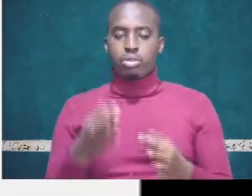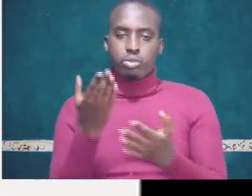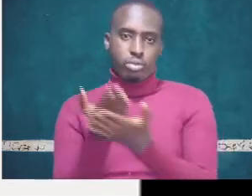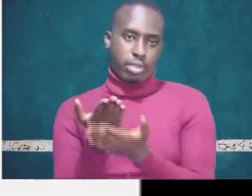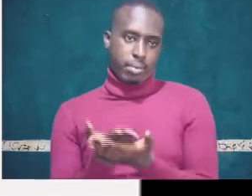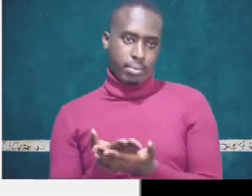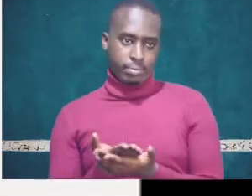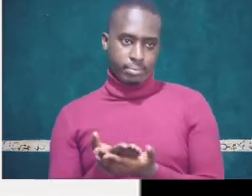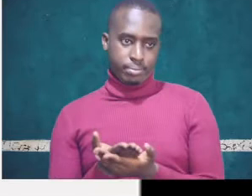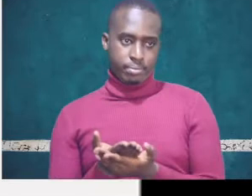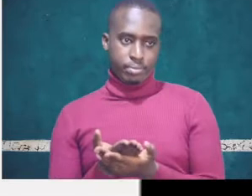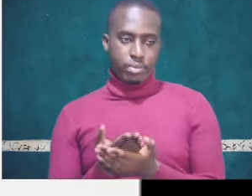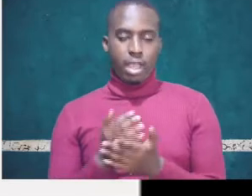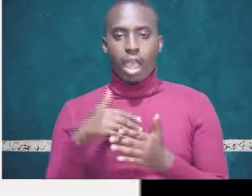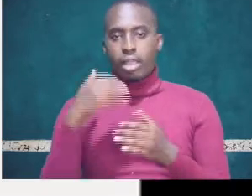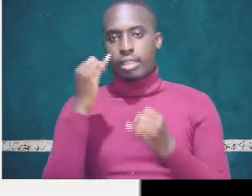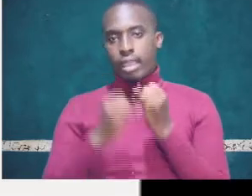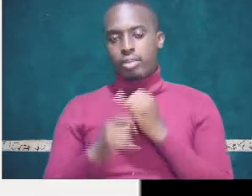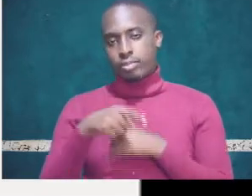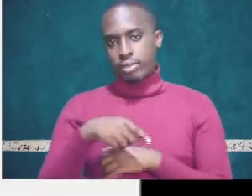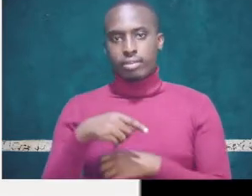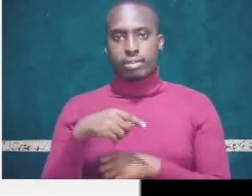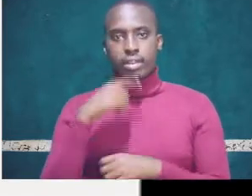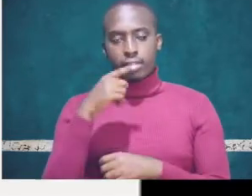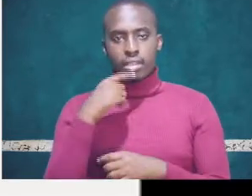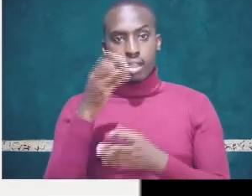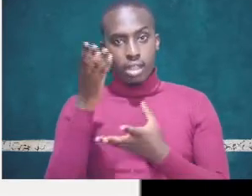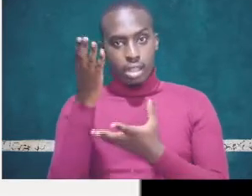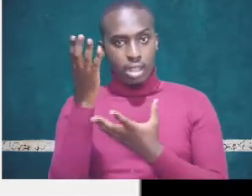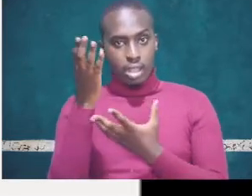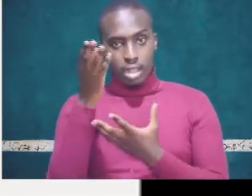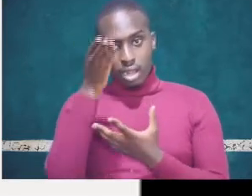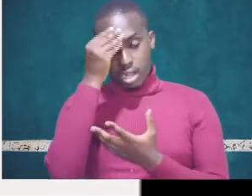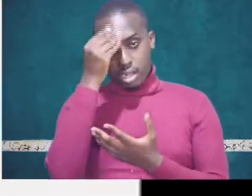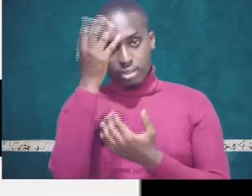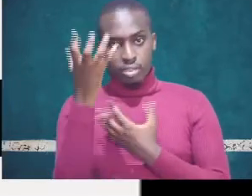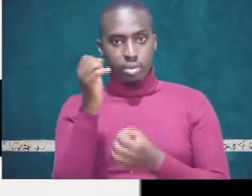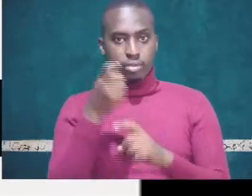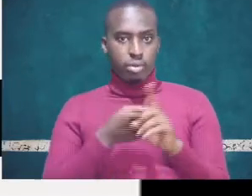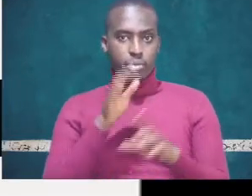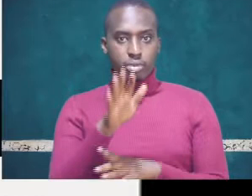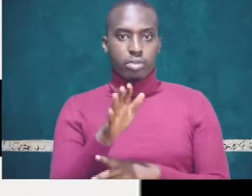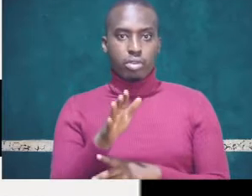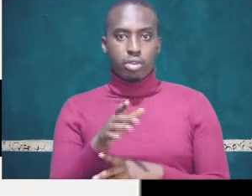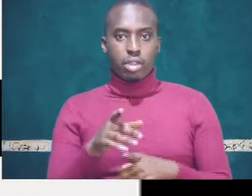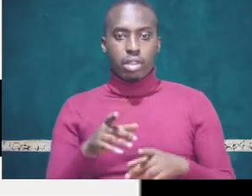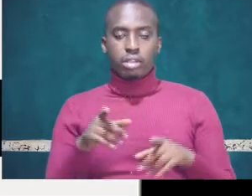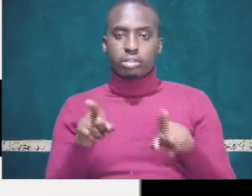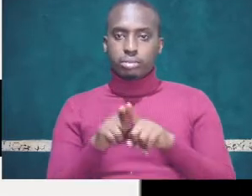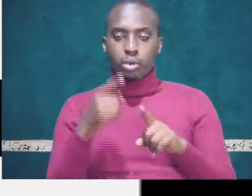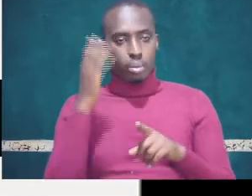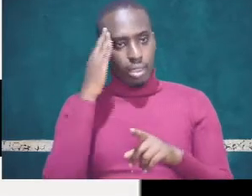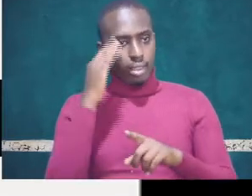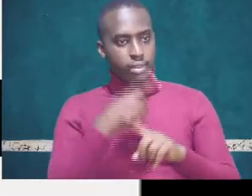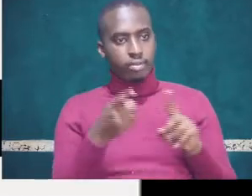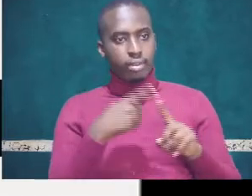demanded. So at the end of this lesson, learners, I expect you to be able to derive a distinction or the difference